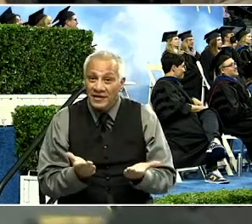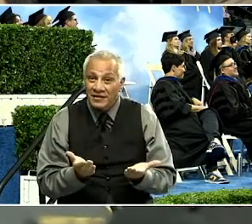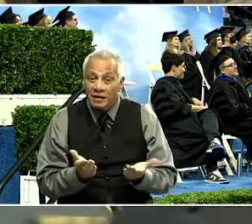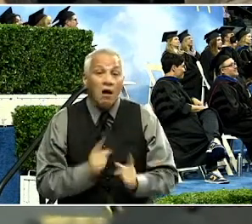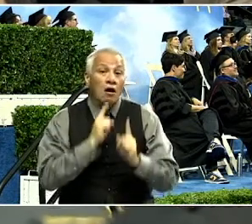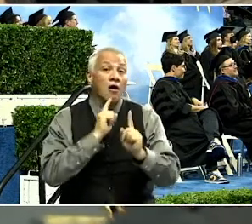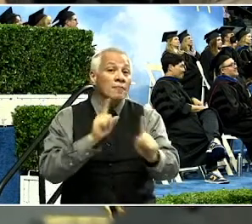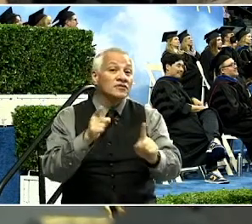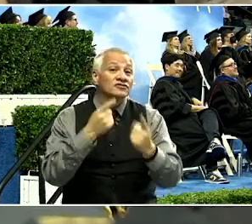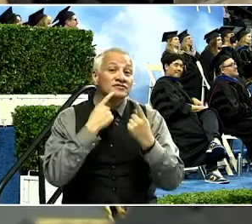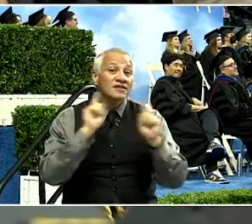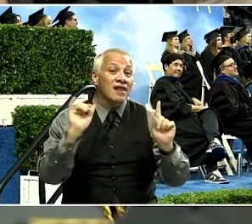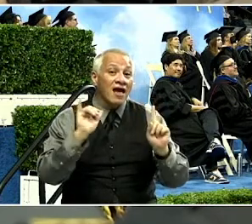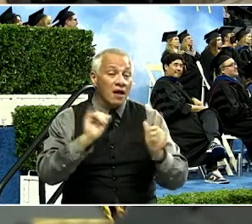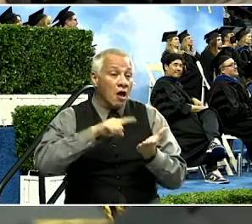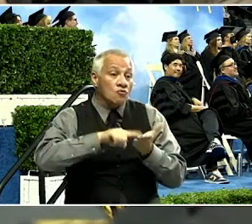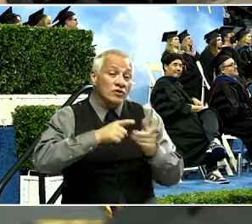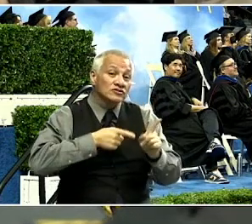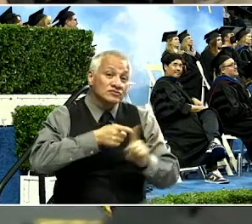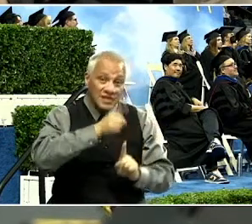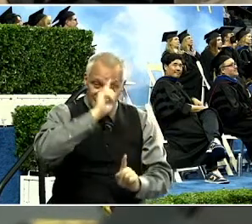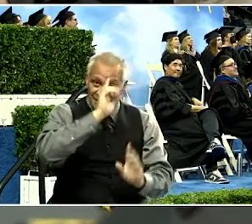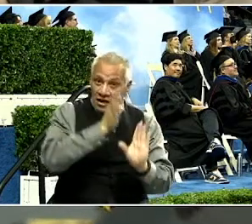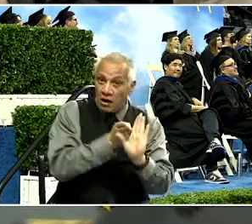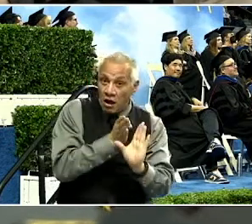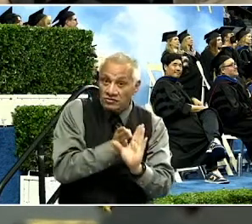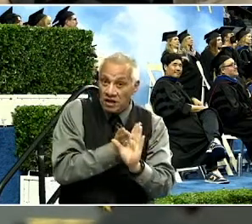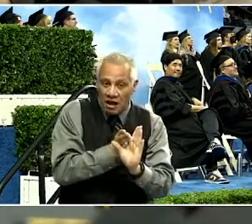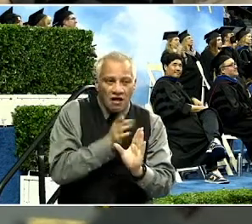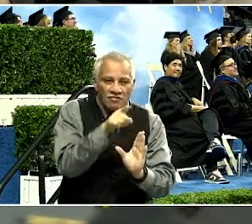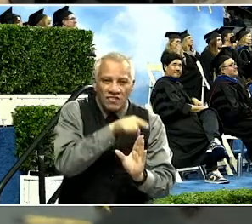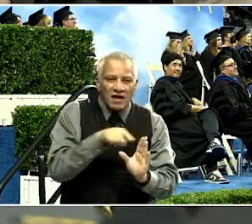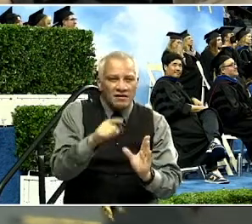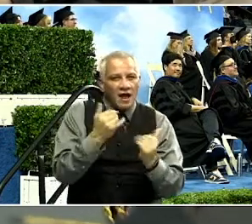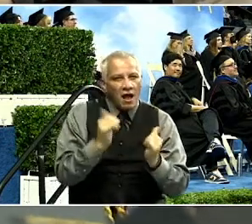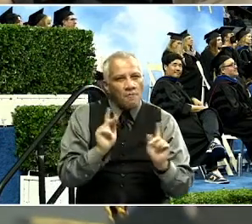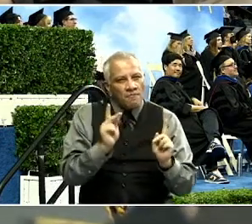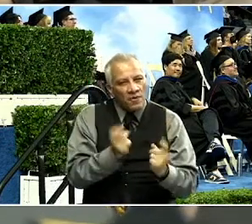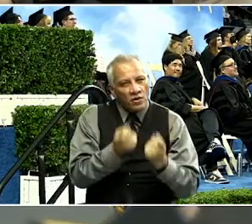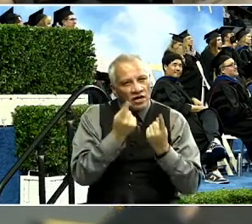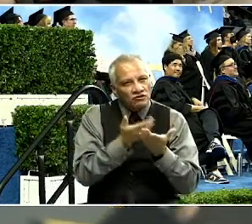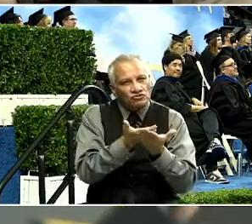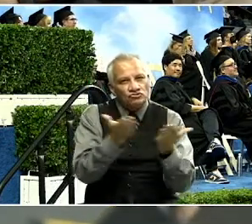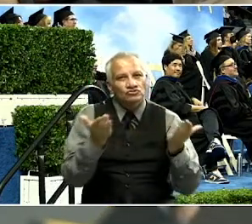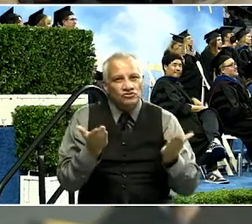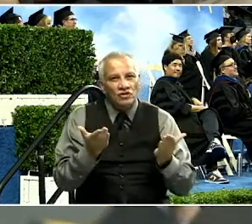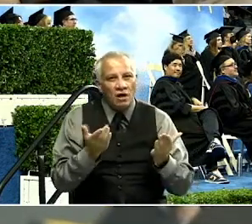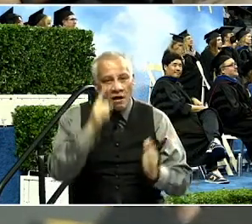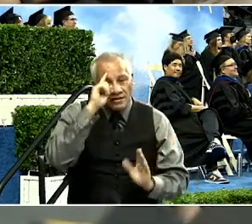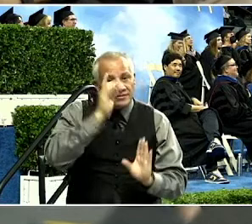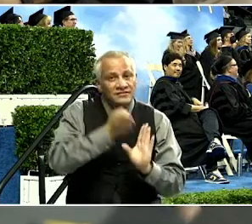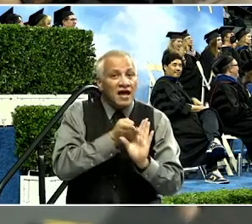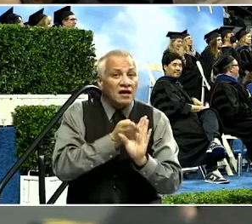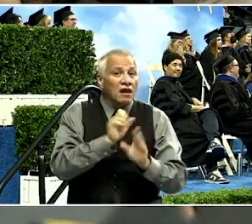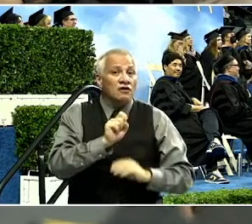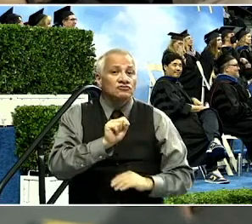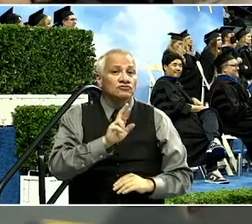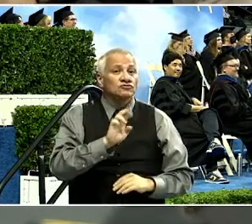like research in psychology that has helped us understand and, yes, ameliorate psychological